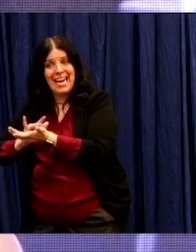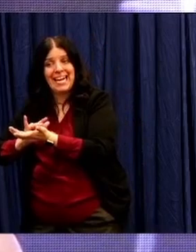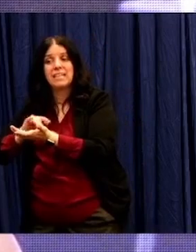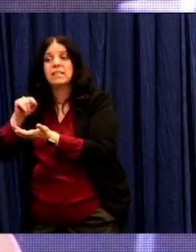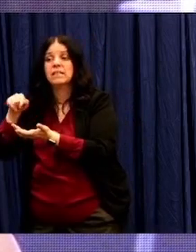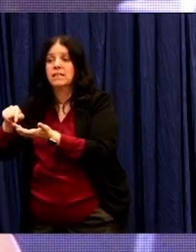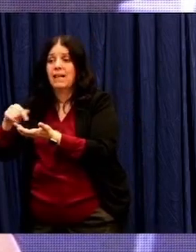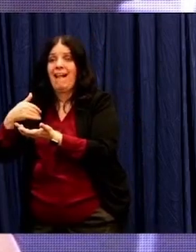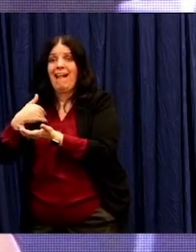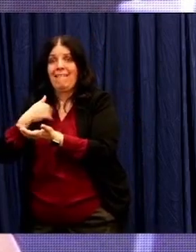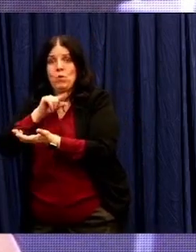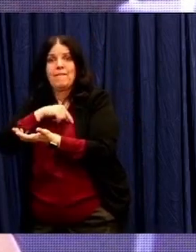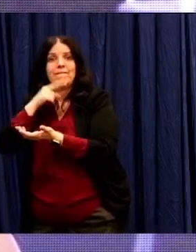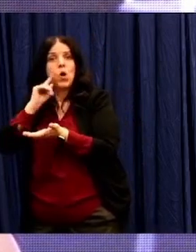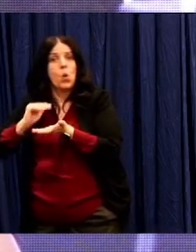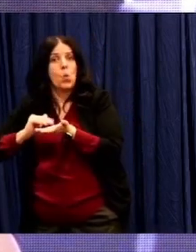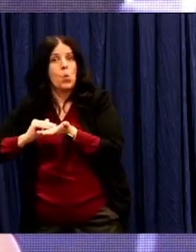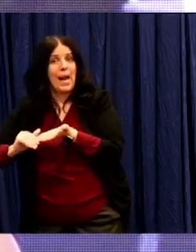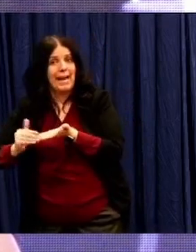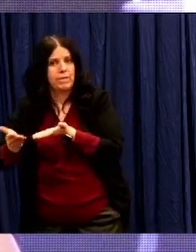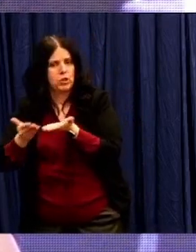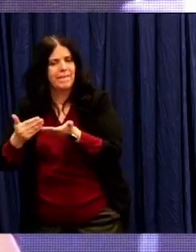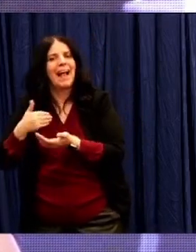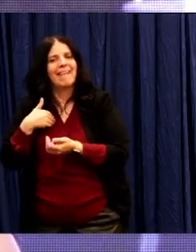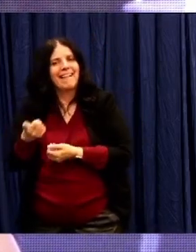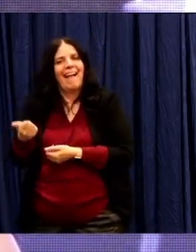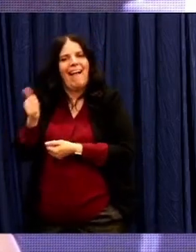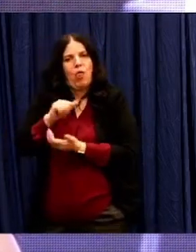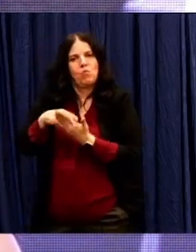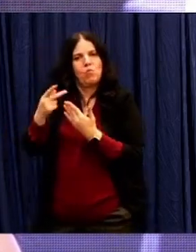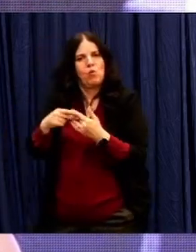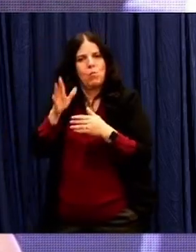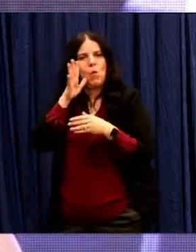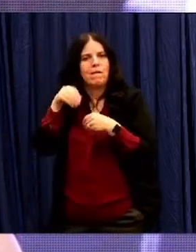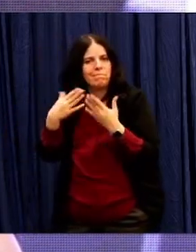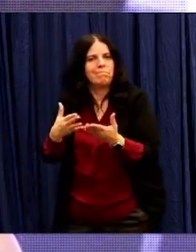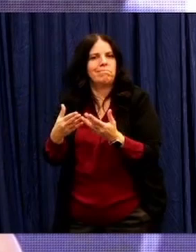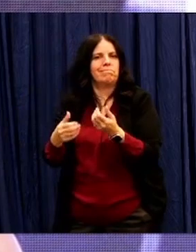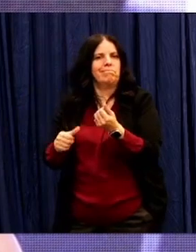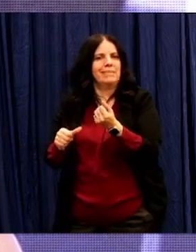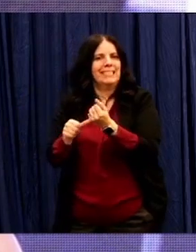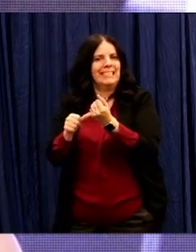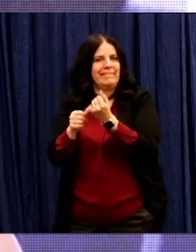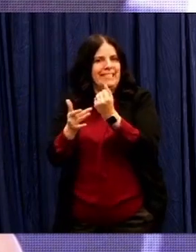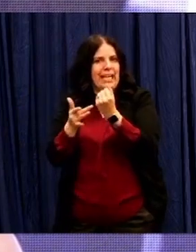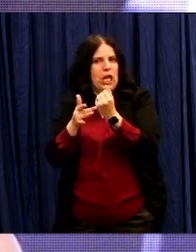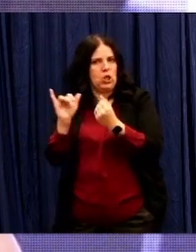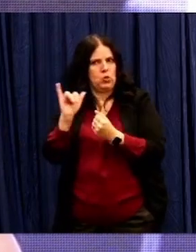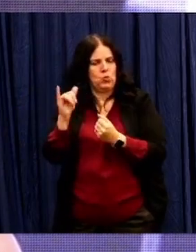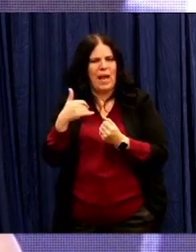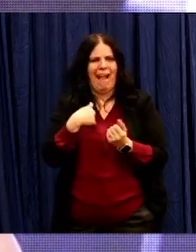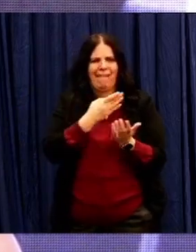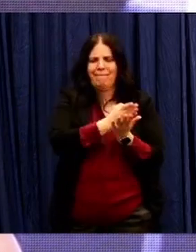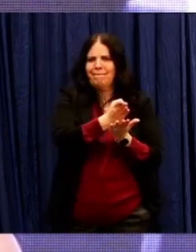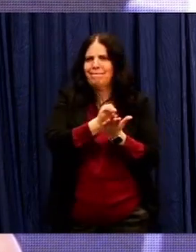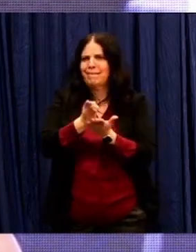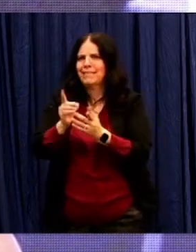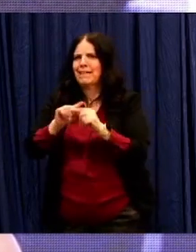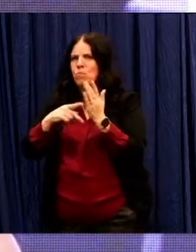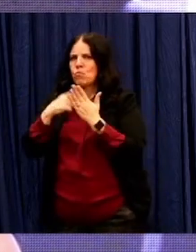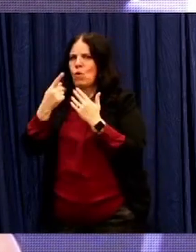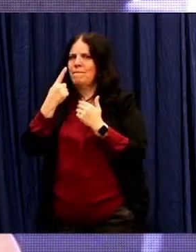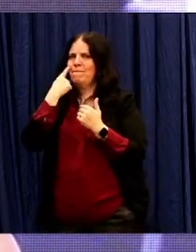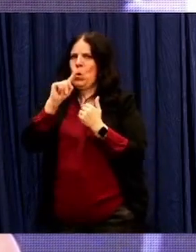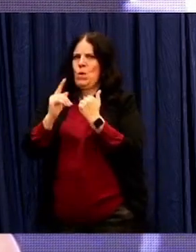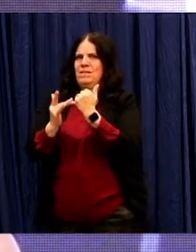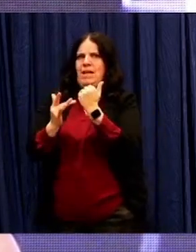services, assistive technology is available through that system as well. So when we look